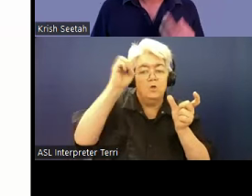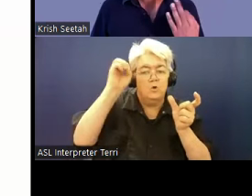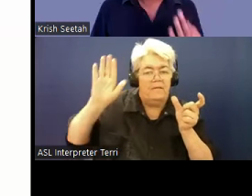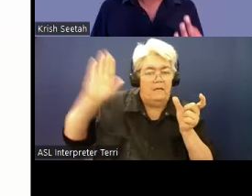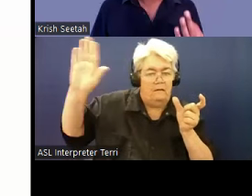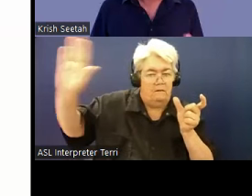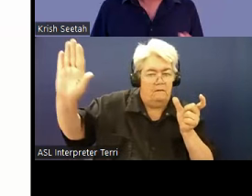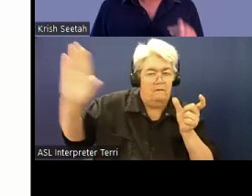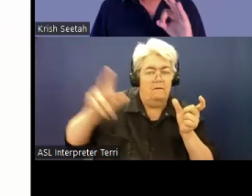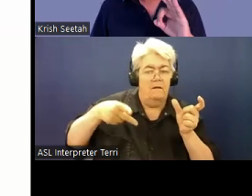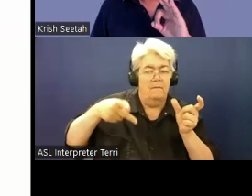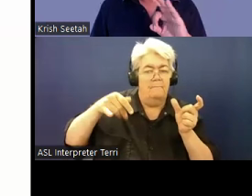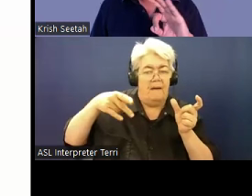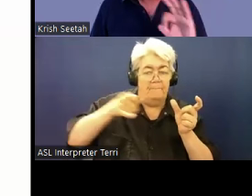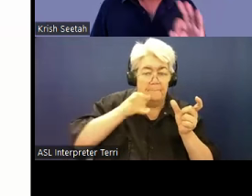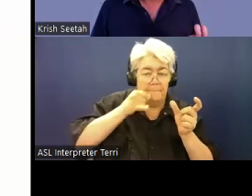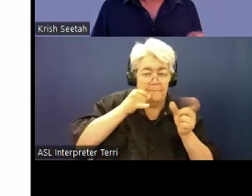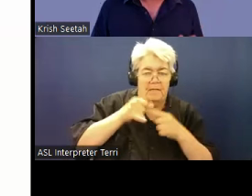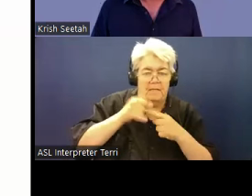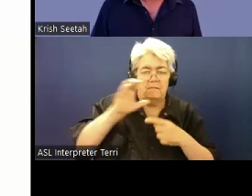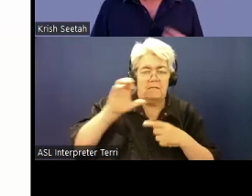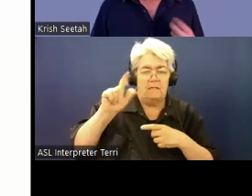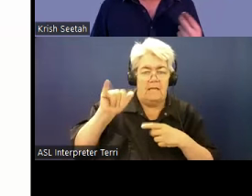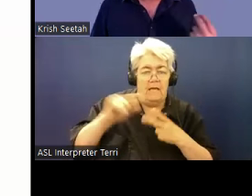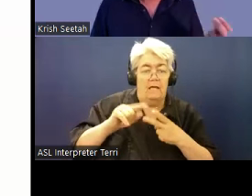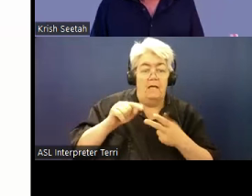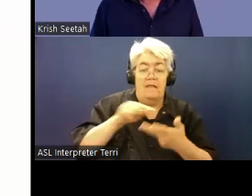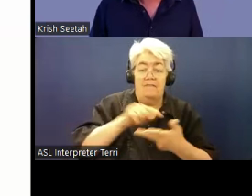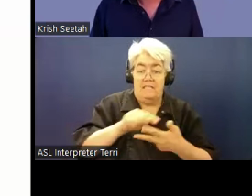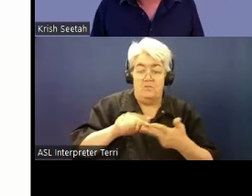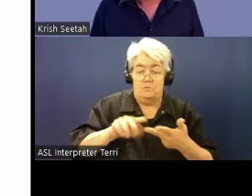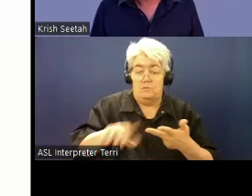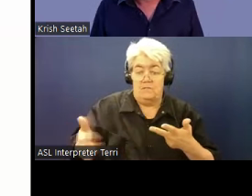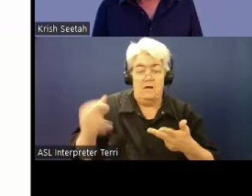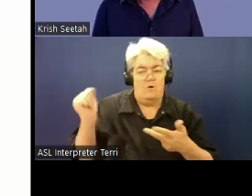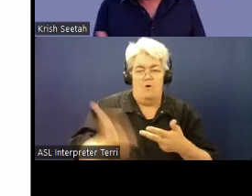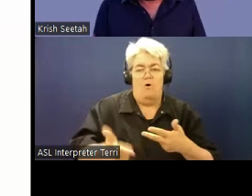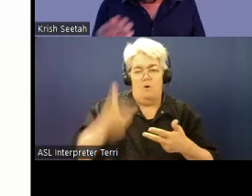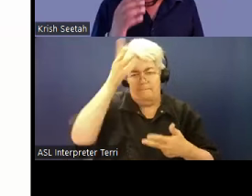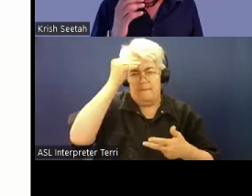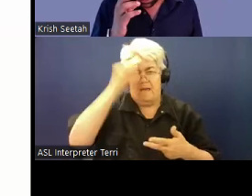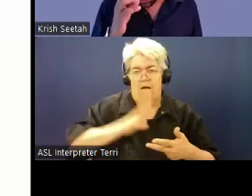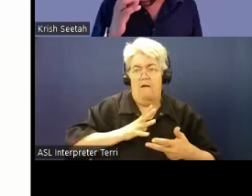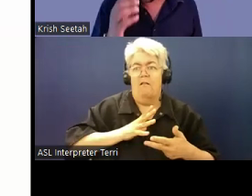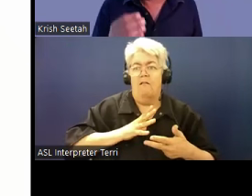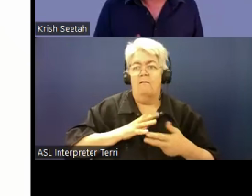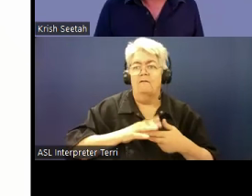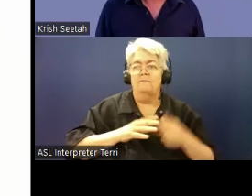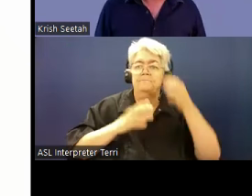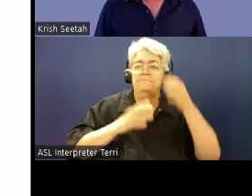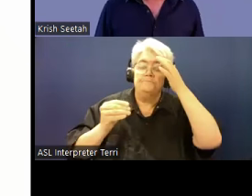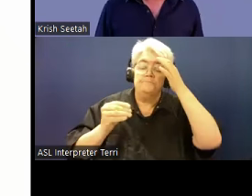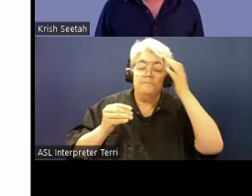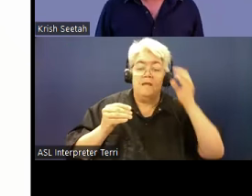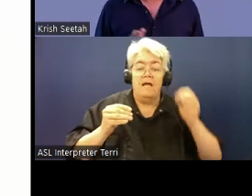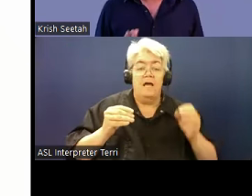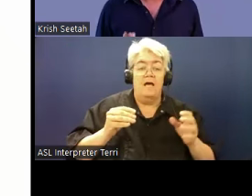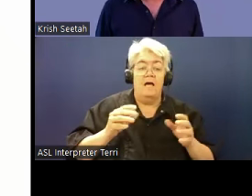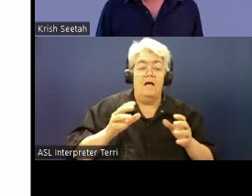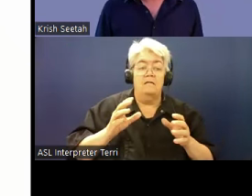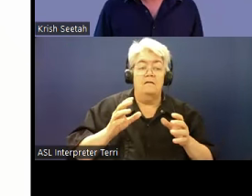These three individuals were all male and after the excavations were over, we wanted to